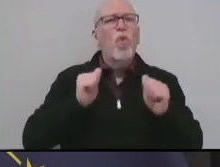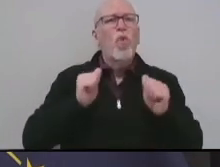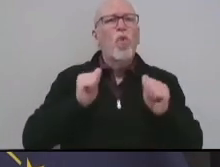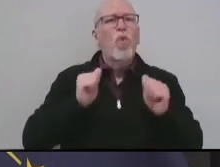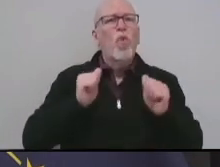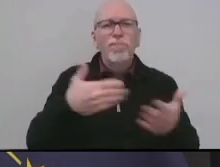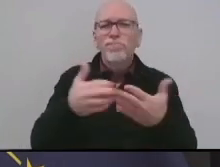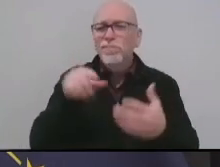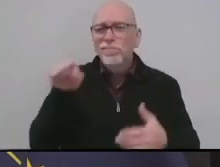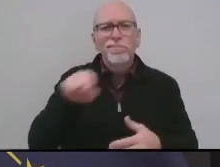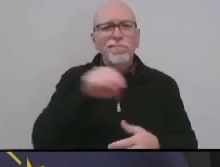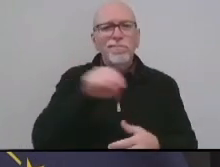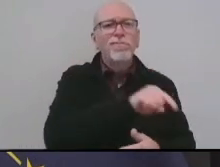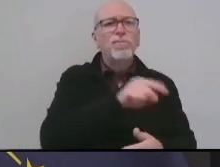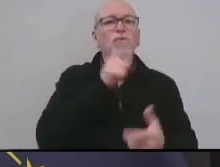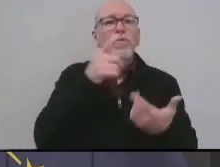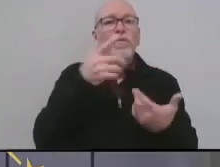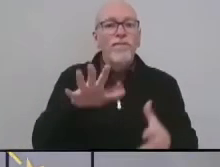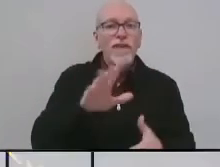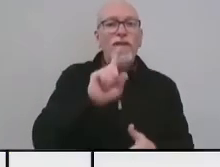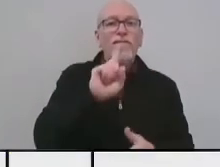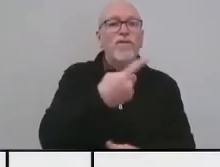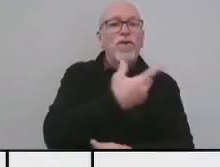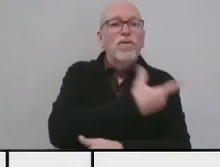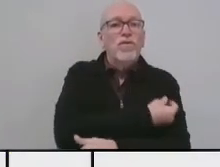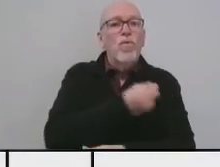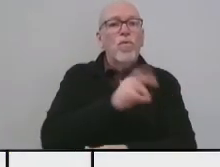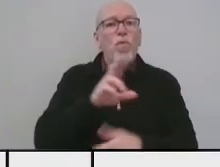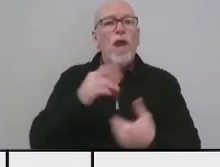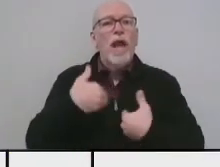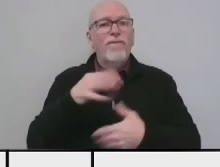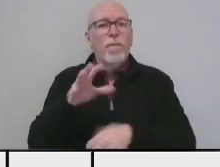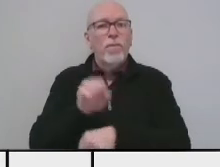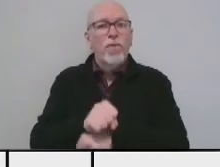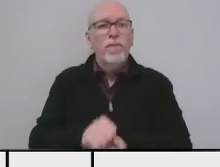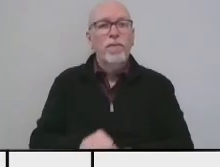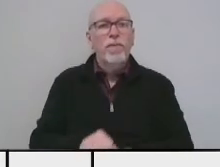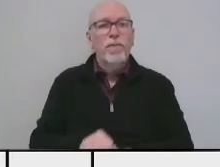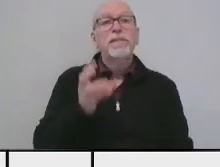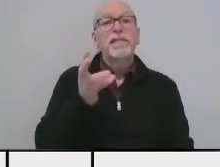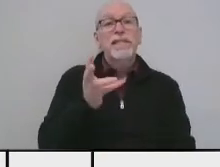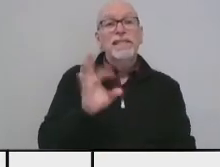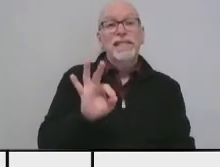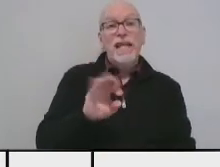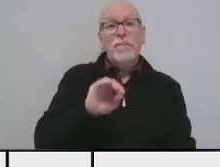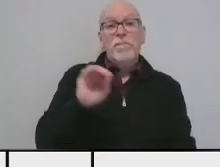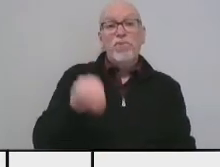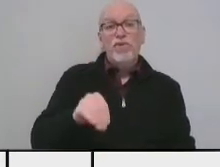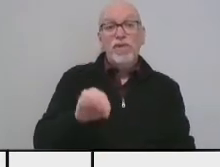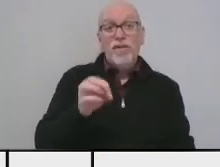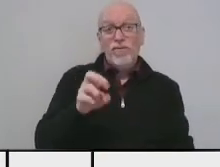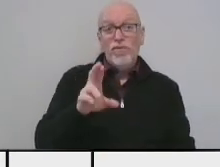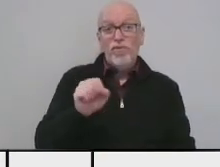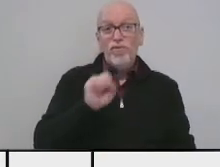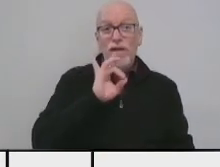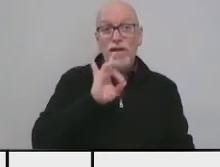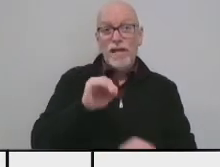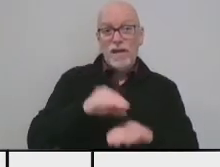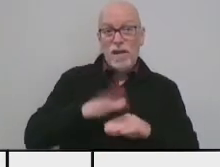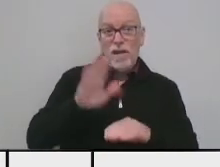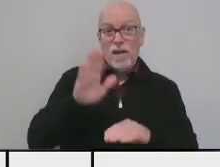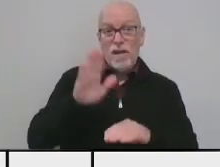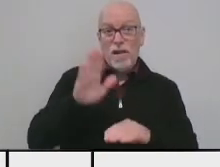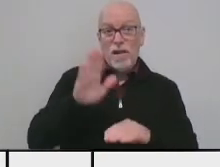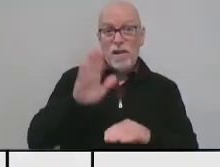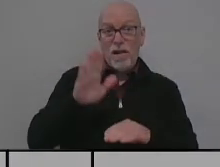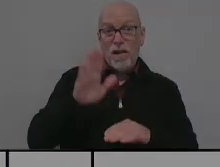scheduled a vaccine appointment. 69% of Hoosiers age 80 and older have scheduled or received a